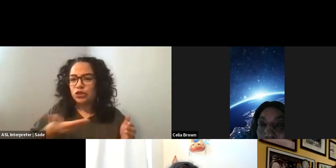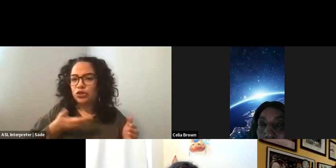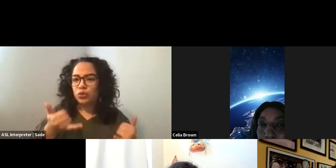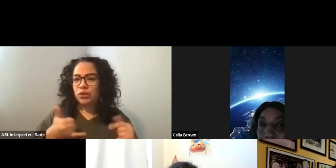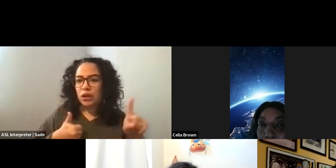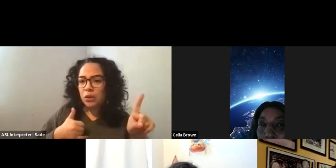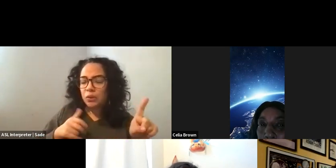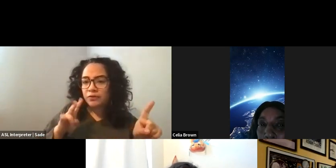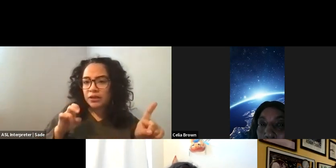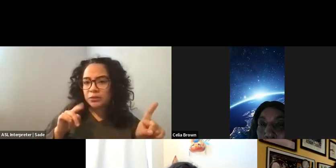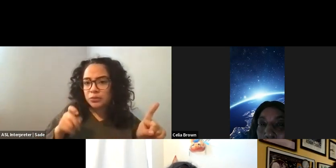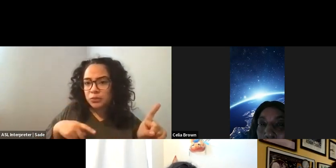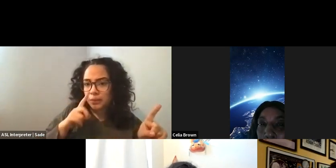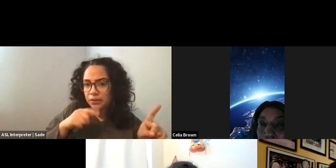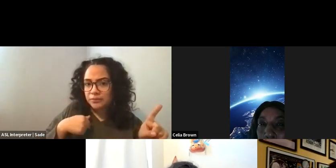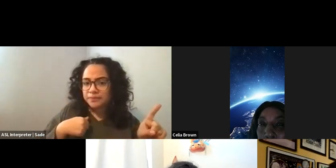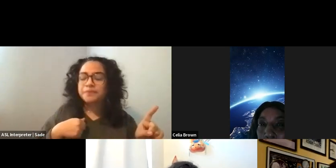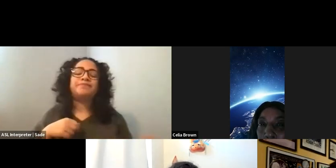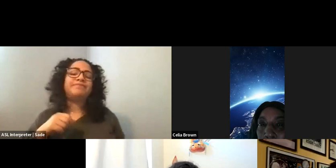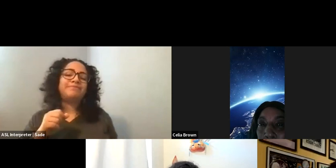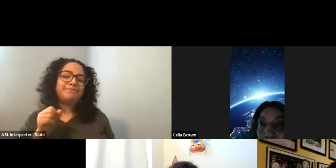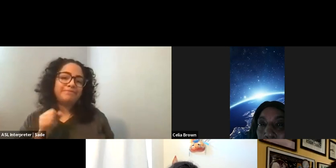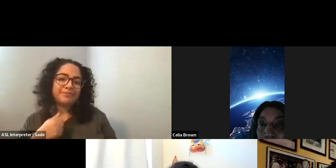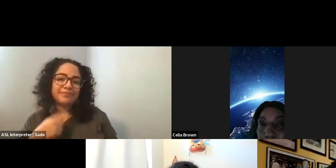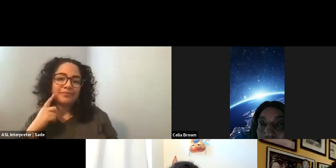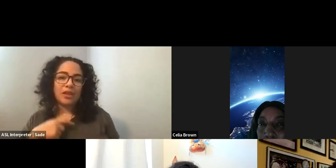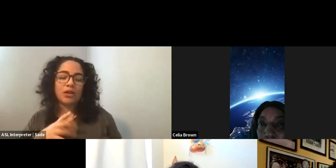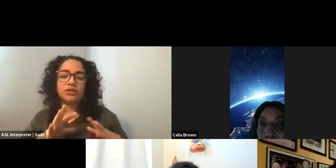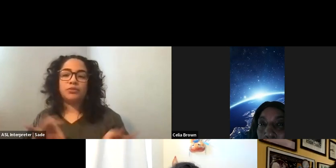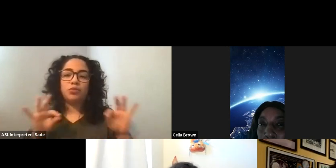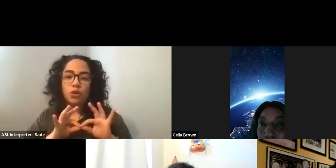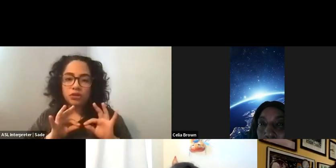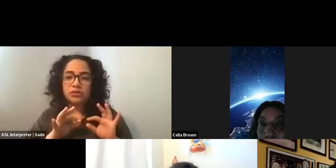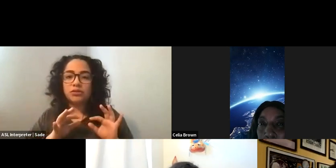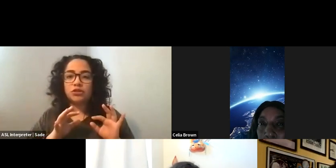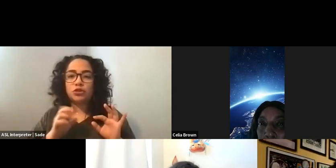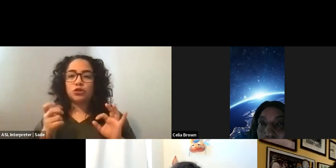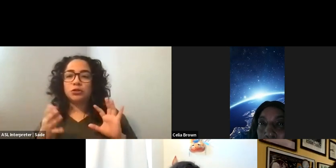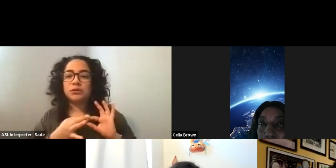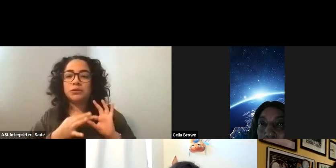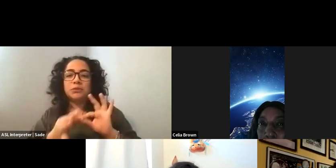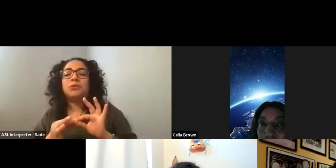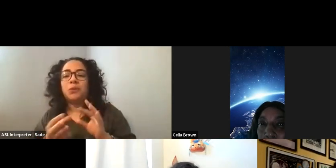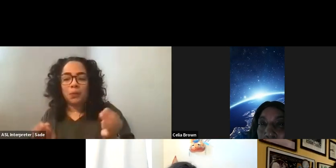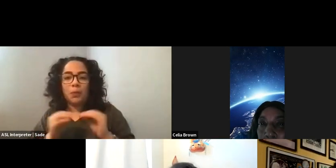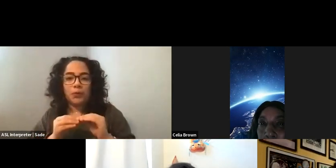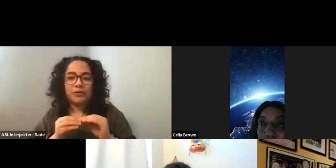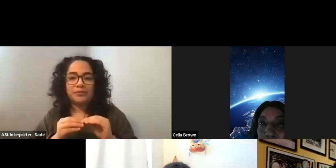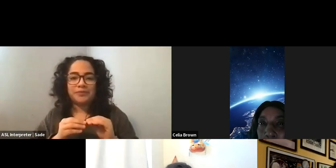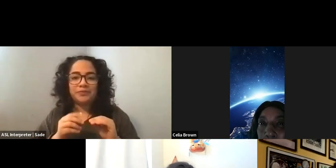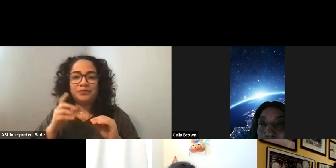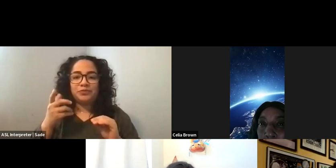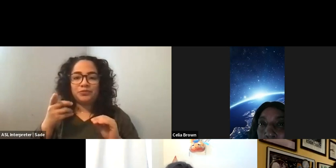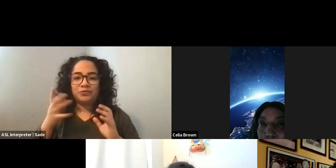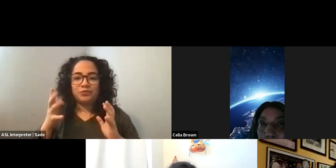Yes, I think it would be kind of important to maybe just kind of tie it in further. I mean, you had started with what